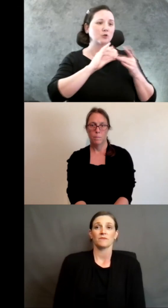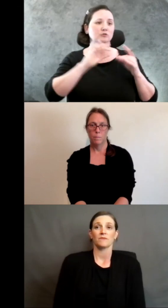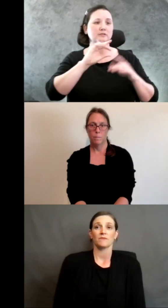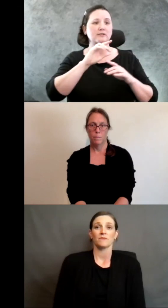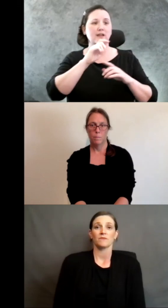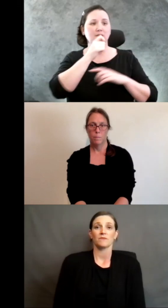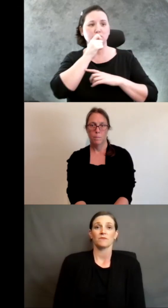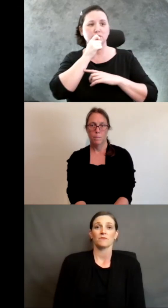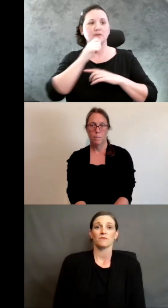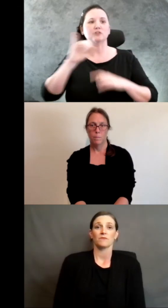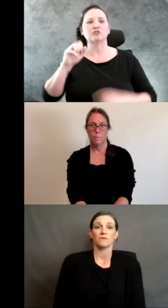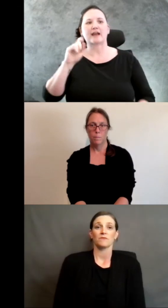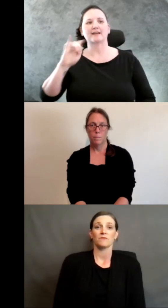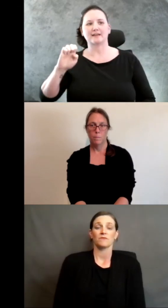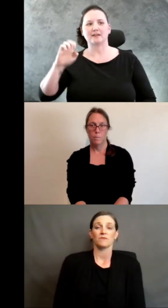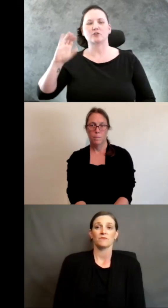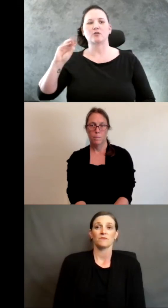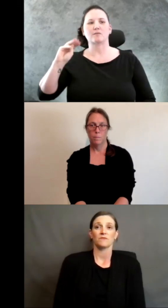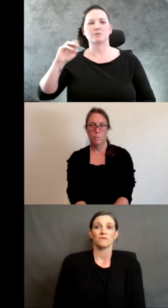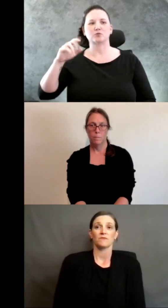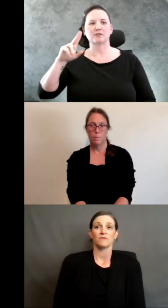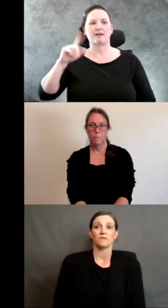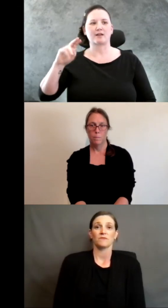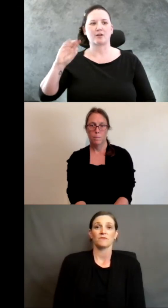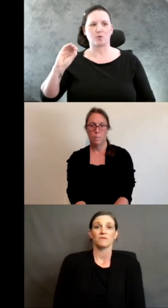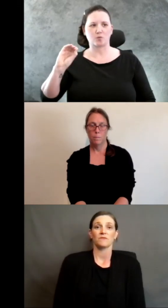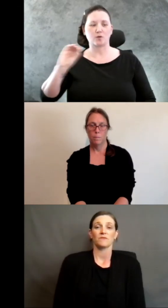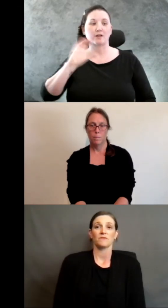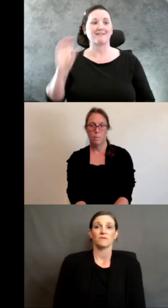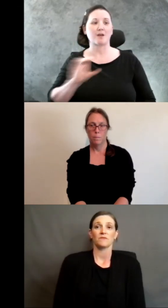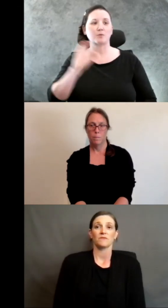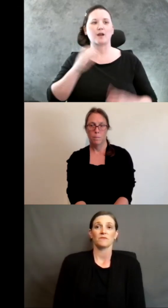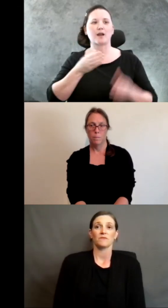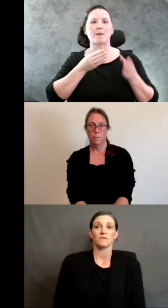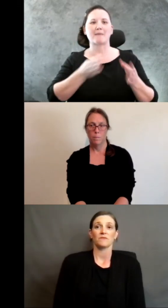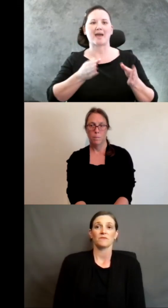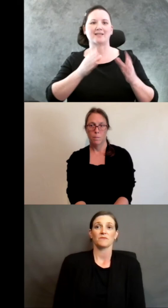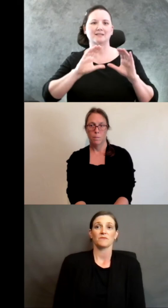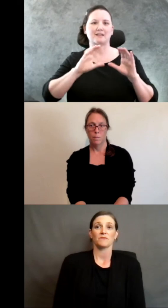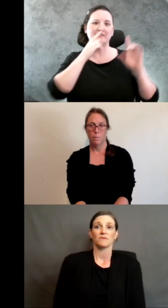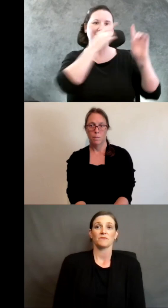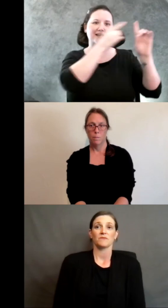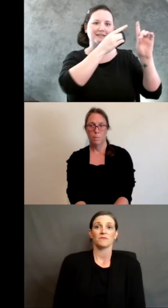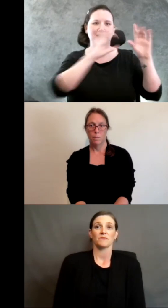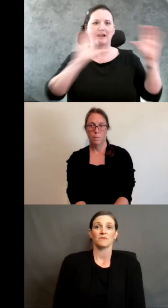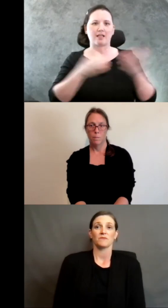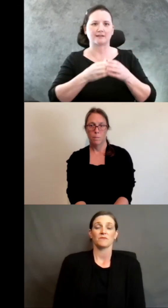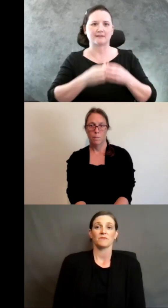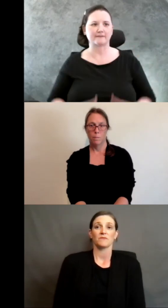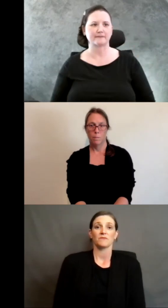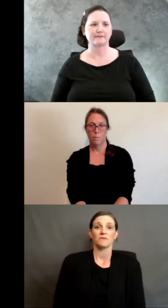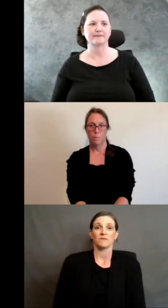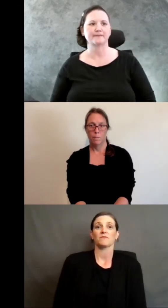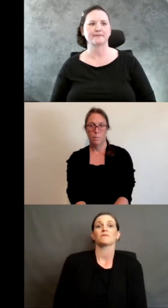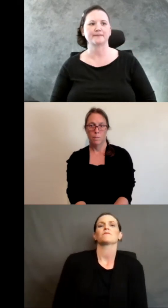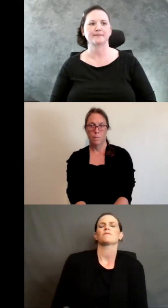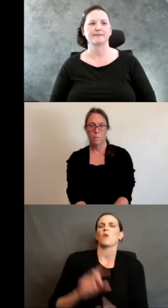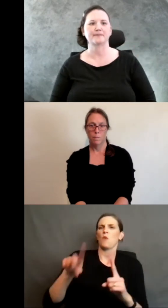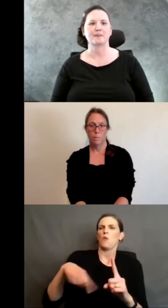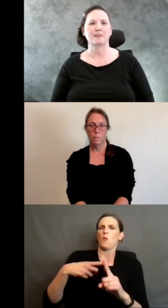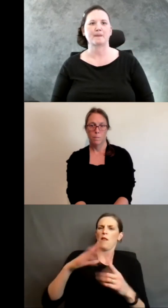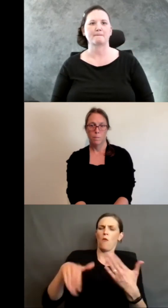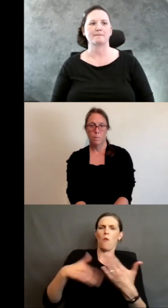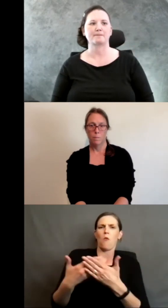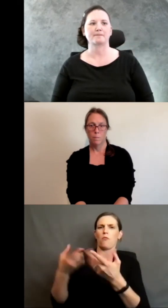It All Begins by Robert Pearson. Arranged and performed by Devin Gutierrez. Vocals: Brandon Alleman, Victoria